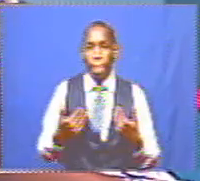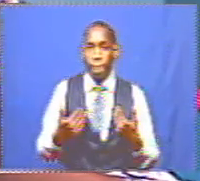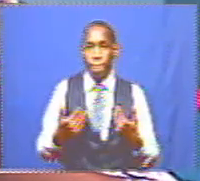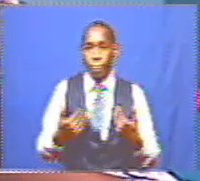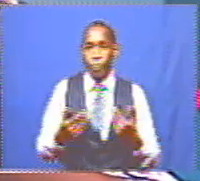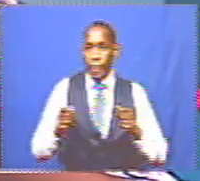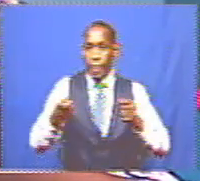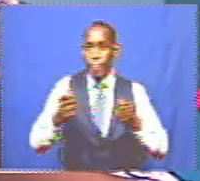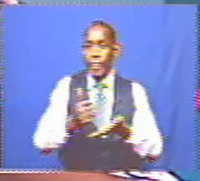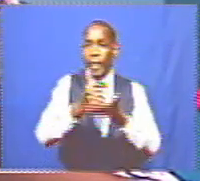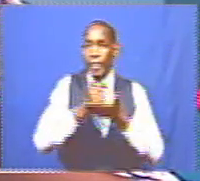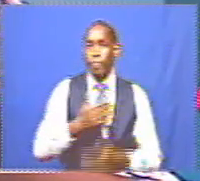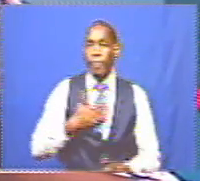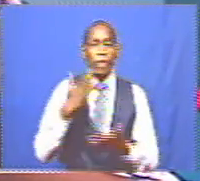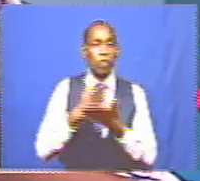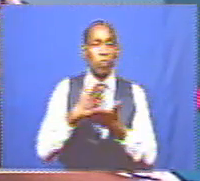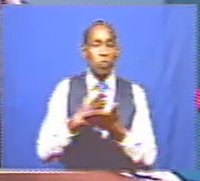media helped me significantly.